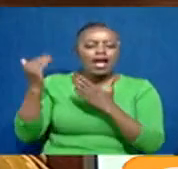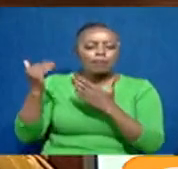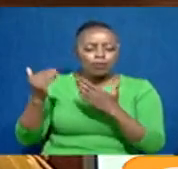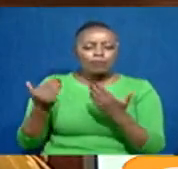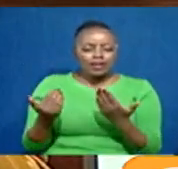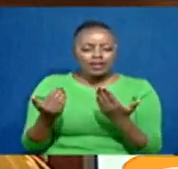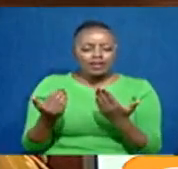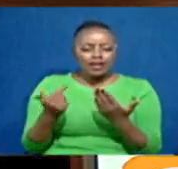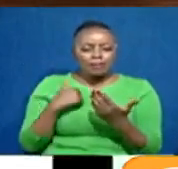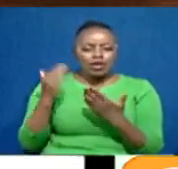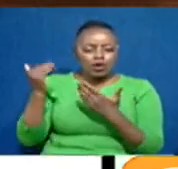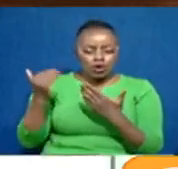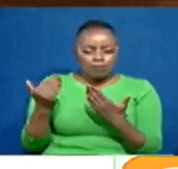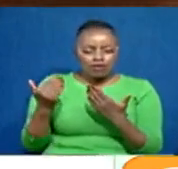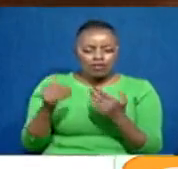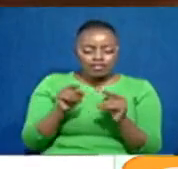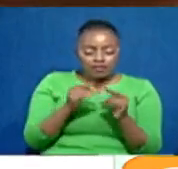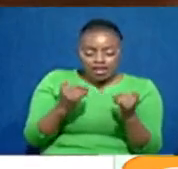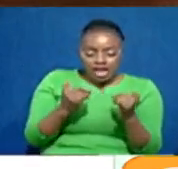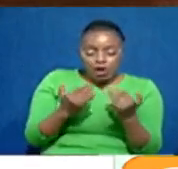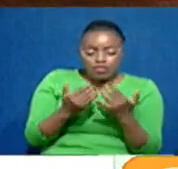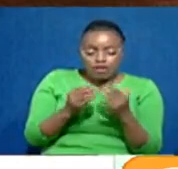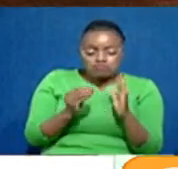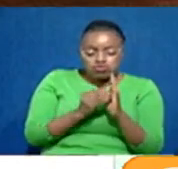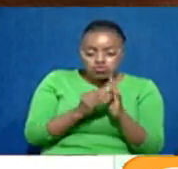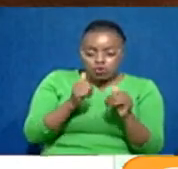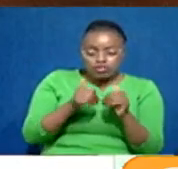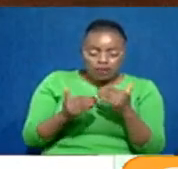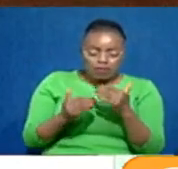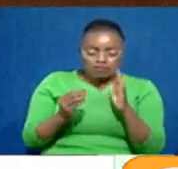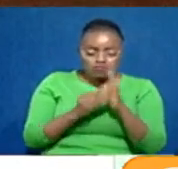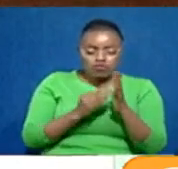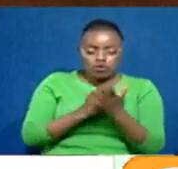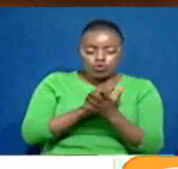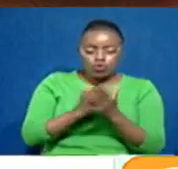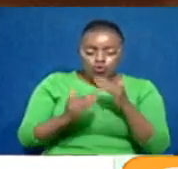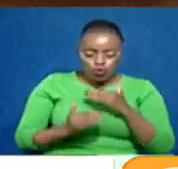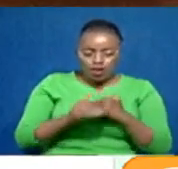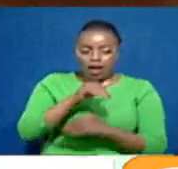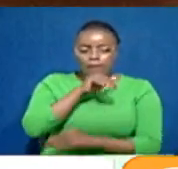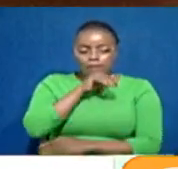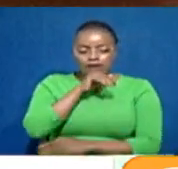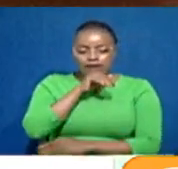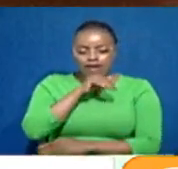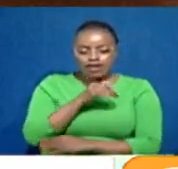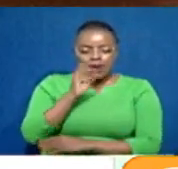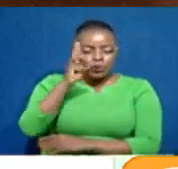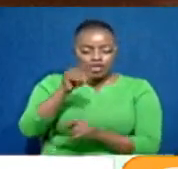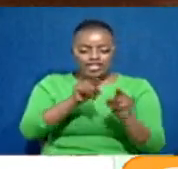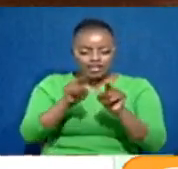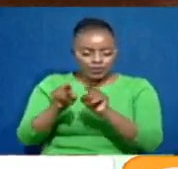that the tenor that has been set by Honorable Raila Odinga will also